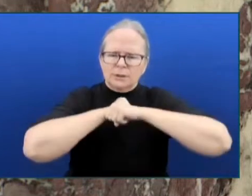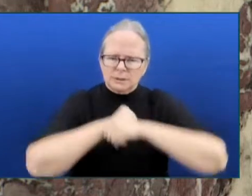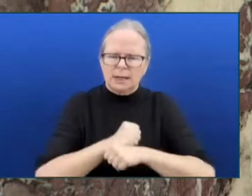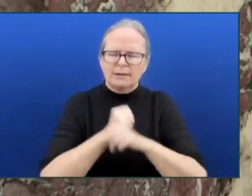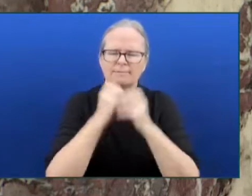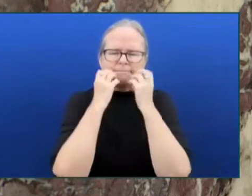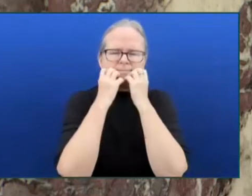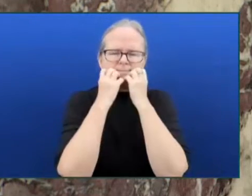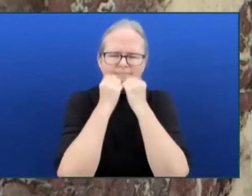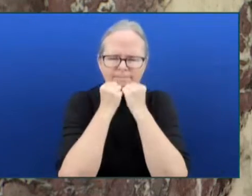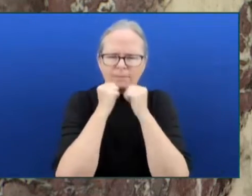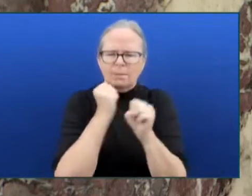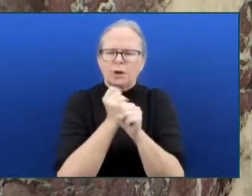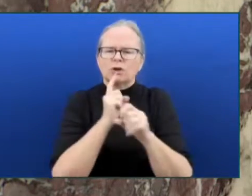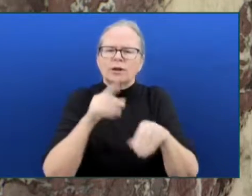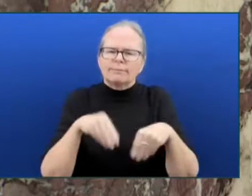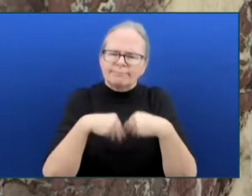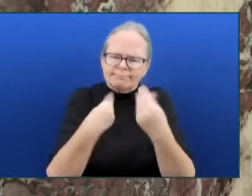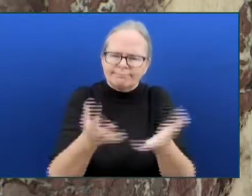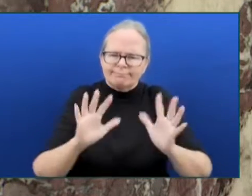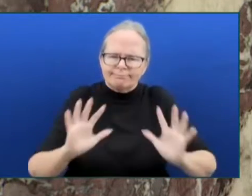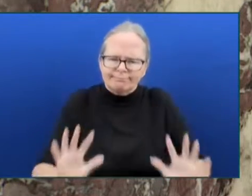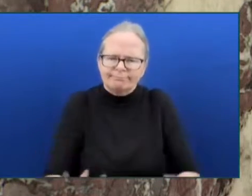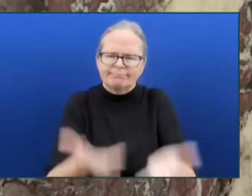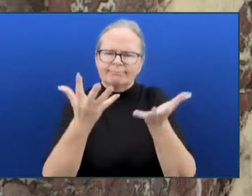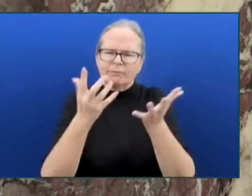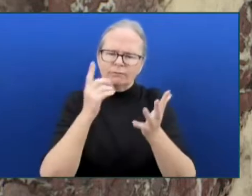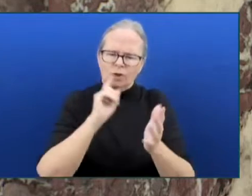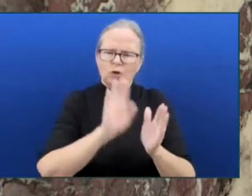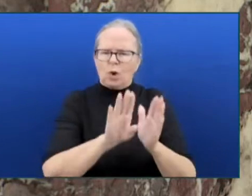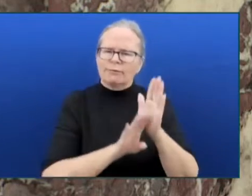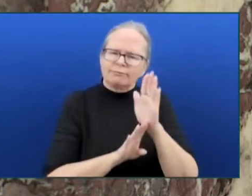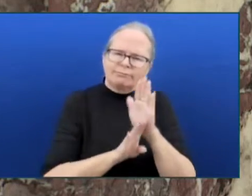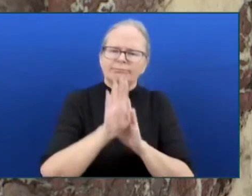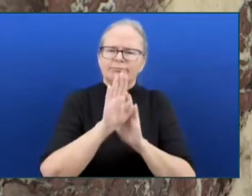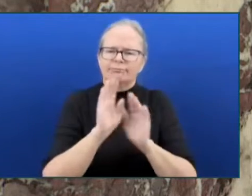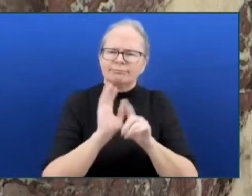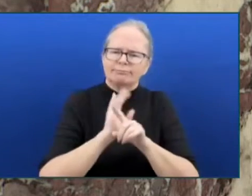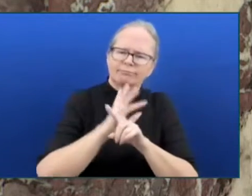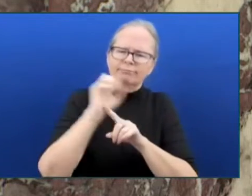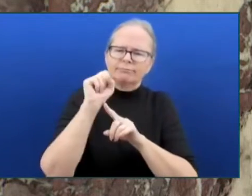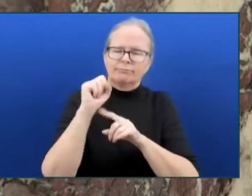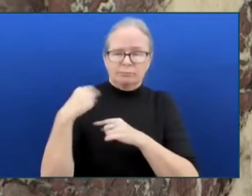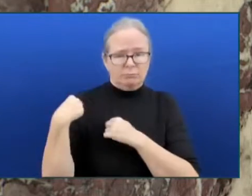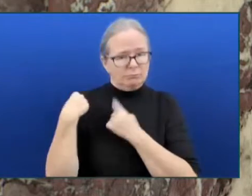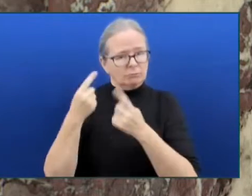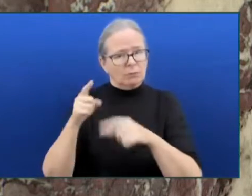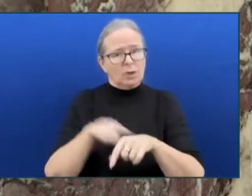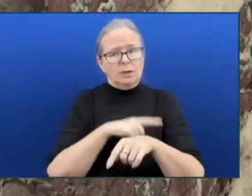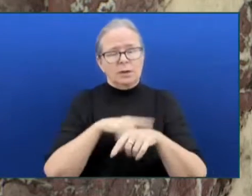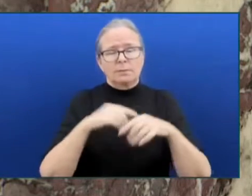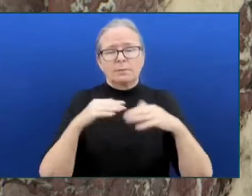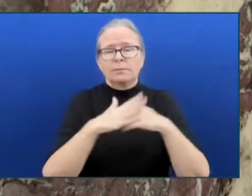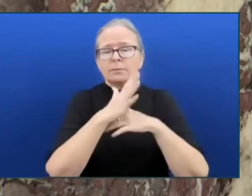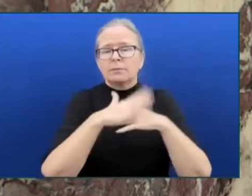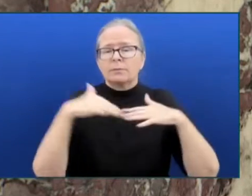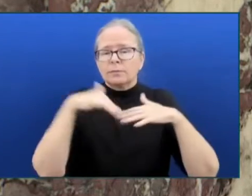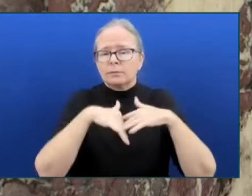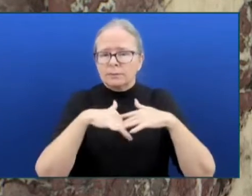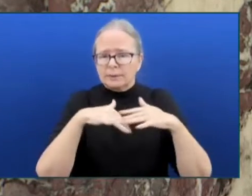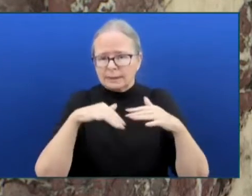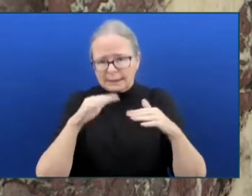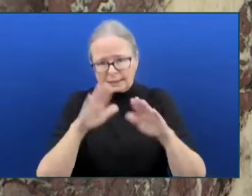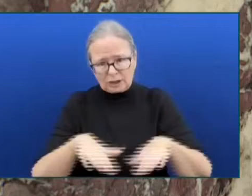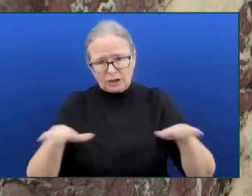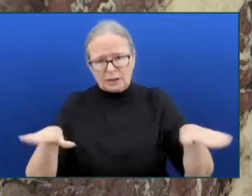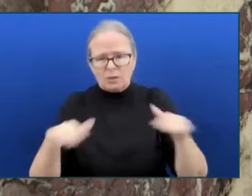children and youth have been overrepresented in the child welfare system due to the colonial history and the so-called residential schools and